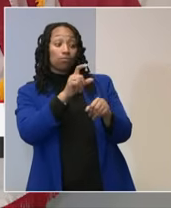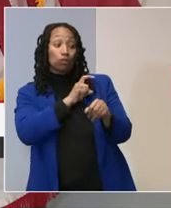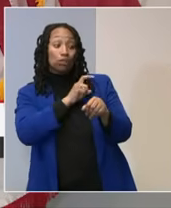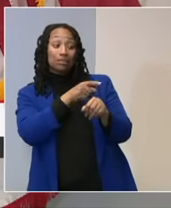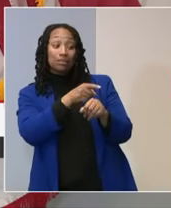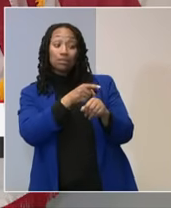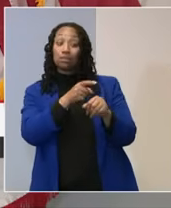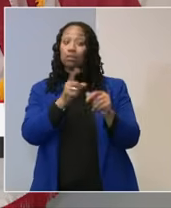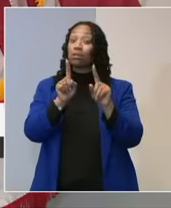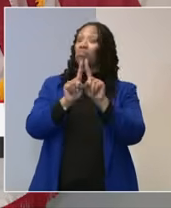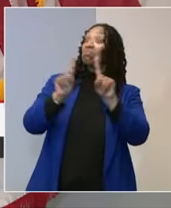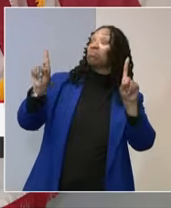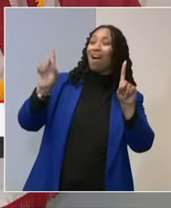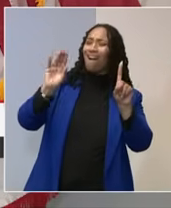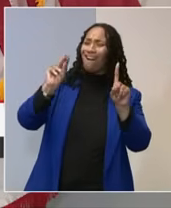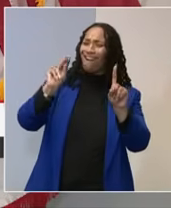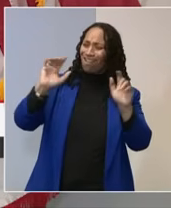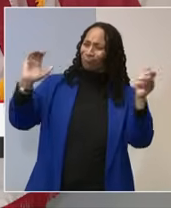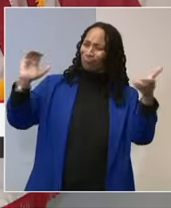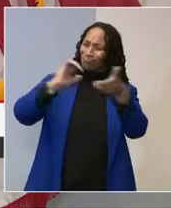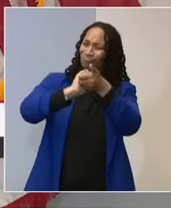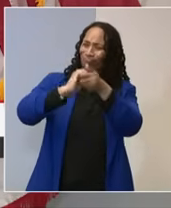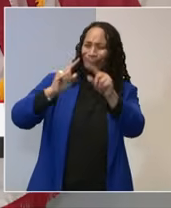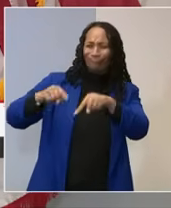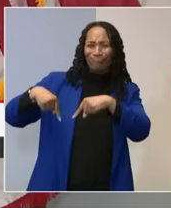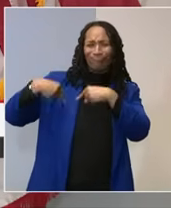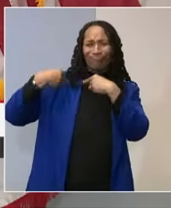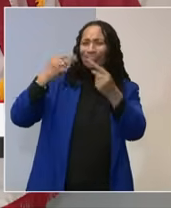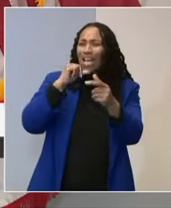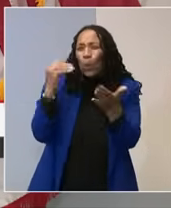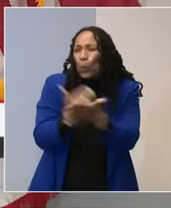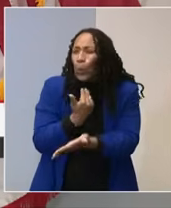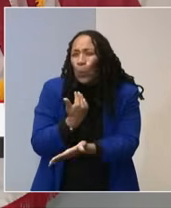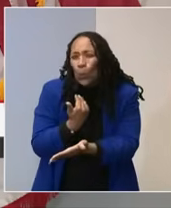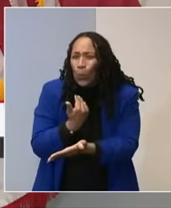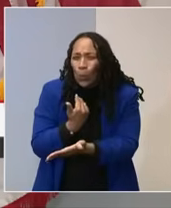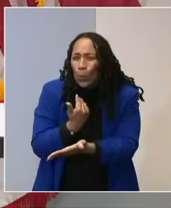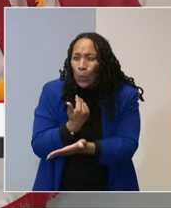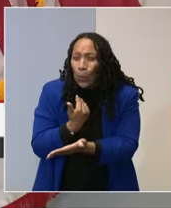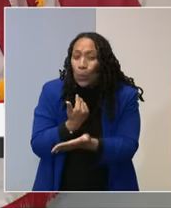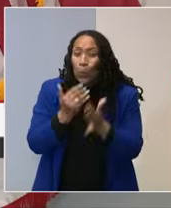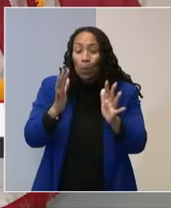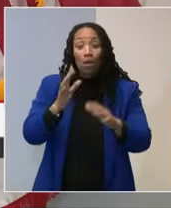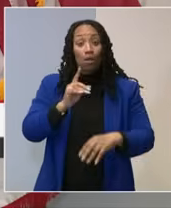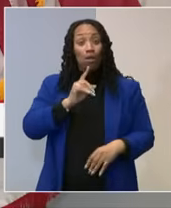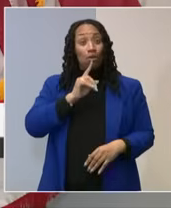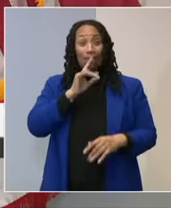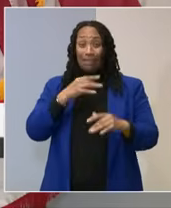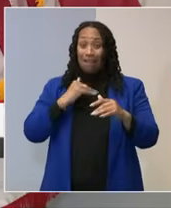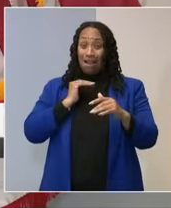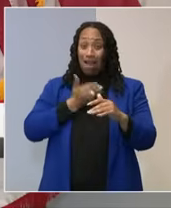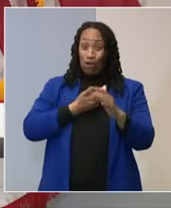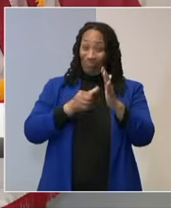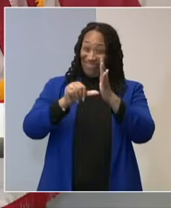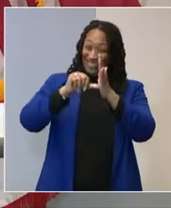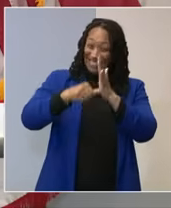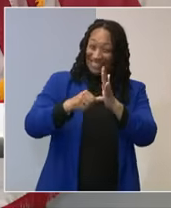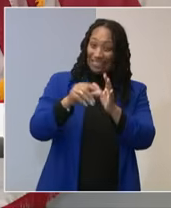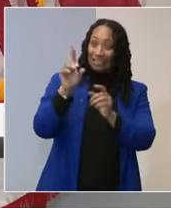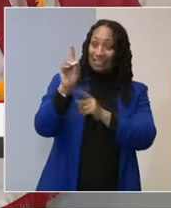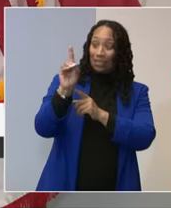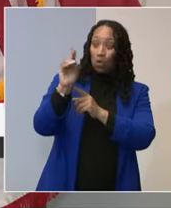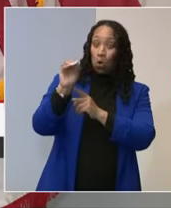And our emphasis on working with DOJ agencies was clear from the beginning.